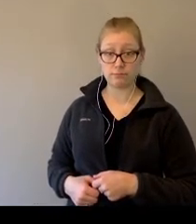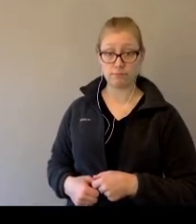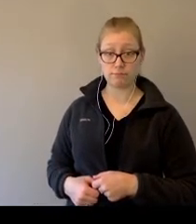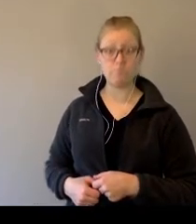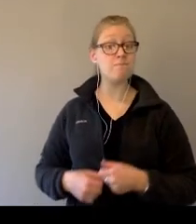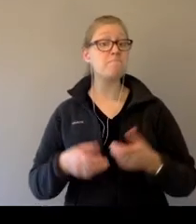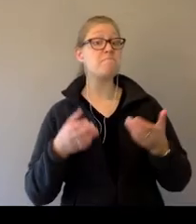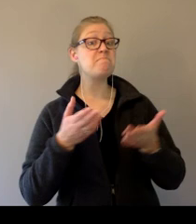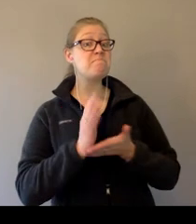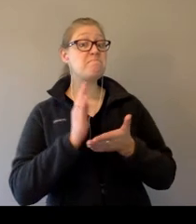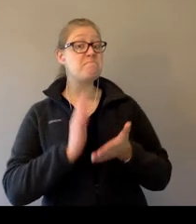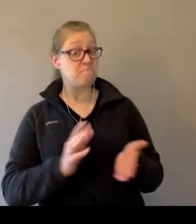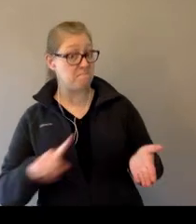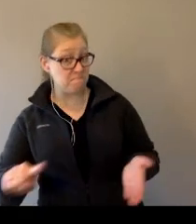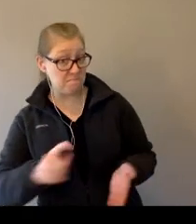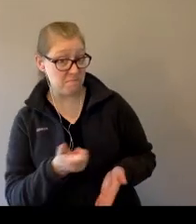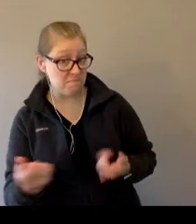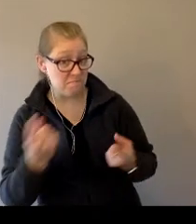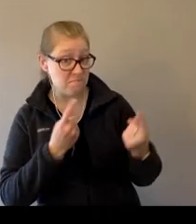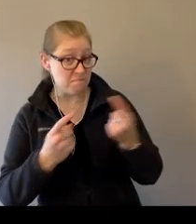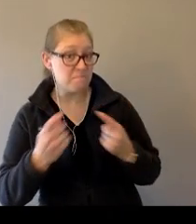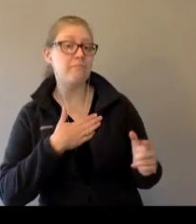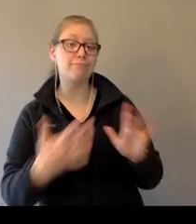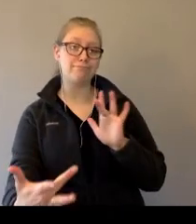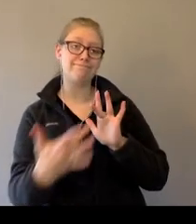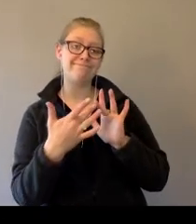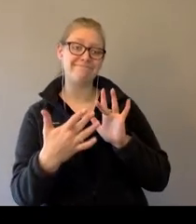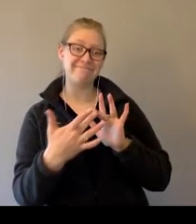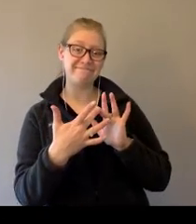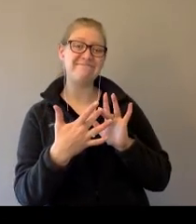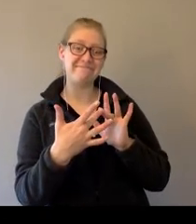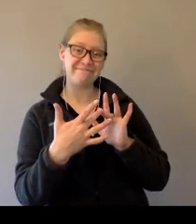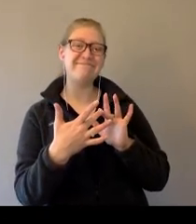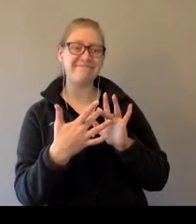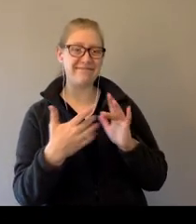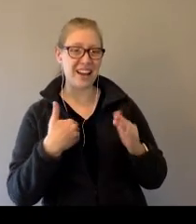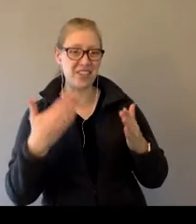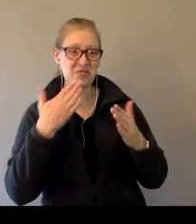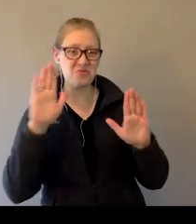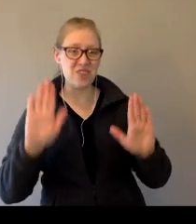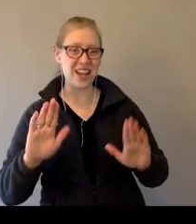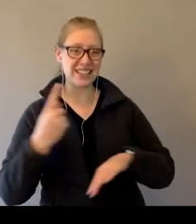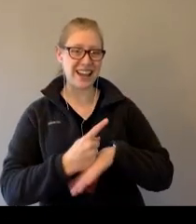All right, if you have any questions, feel free to reach out. Have a great day.